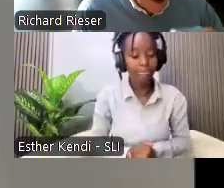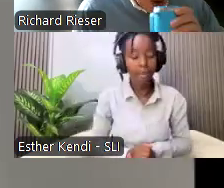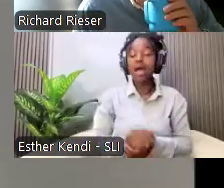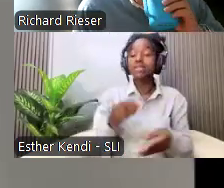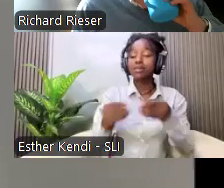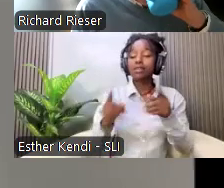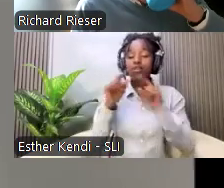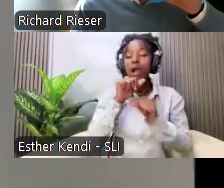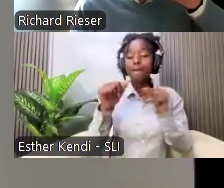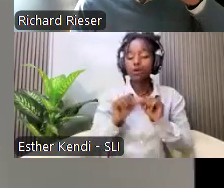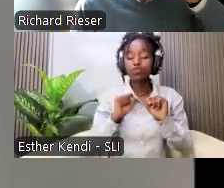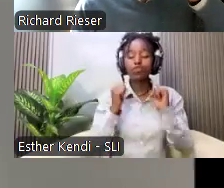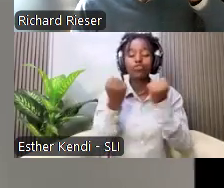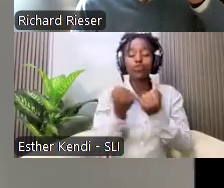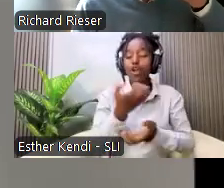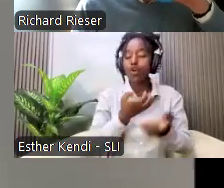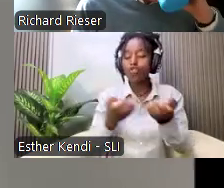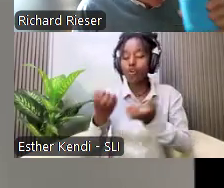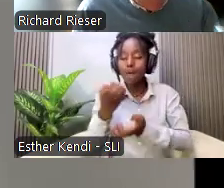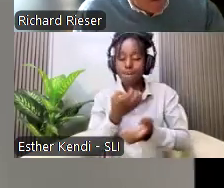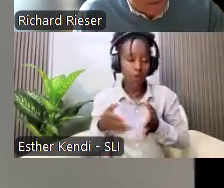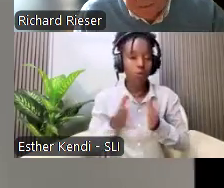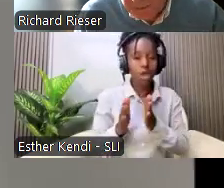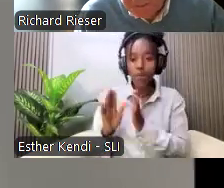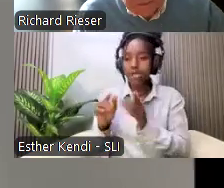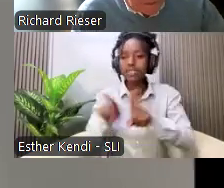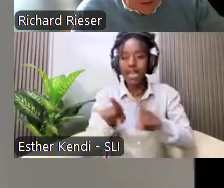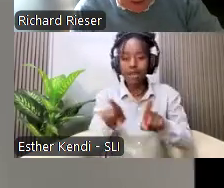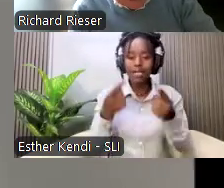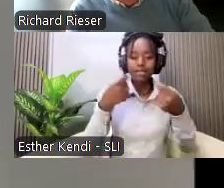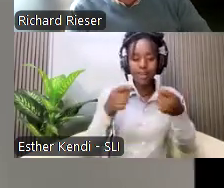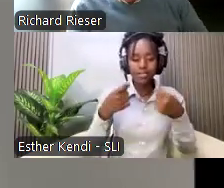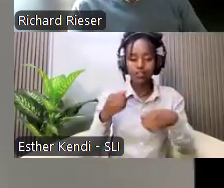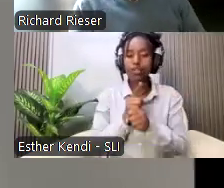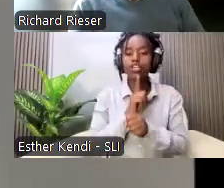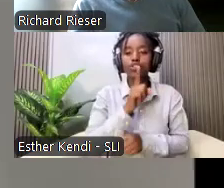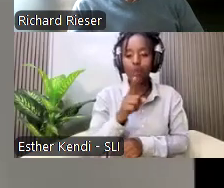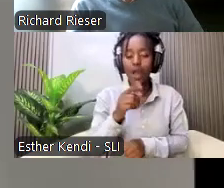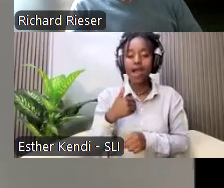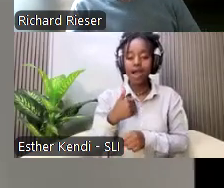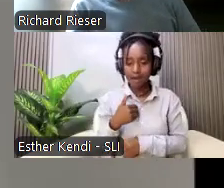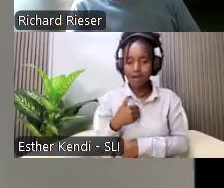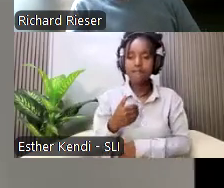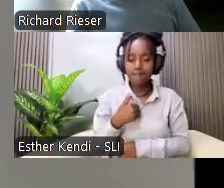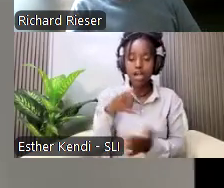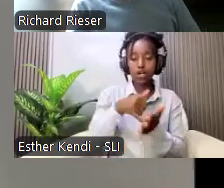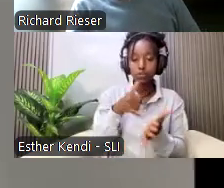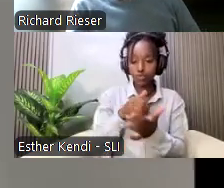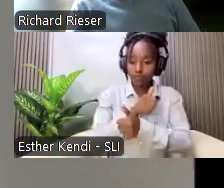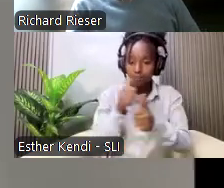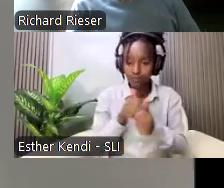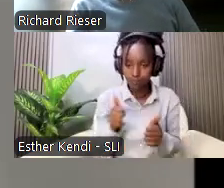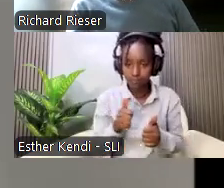of identity in ways that can compound discrimination and exclusion. It is not enough